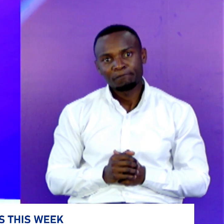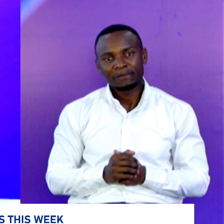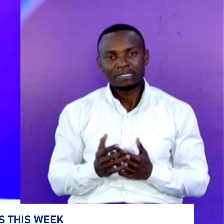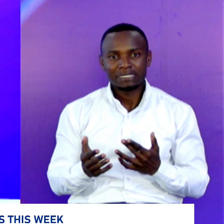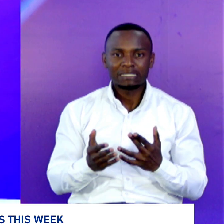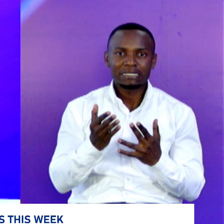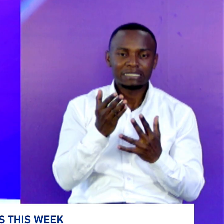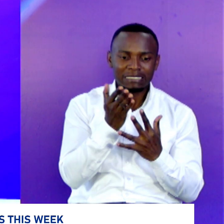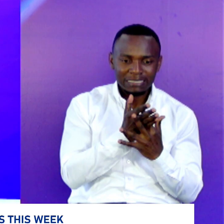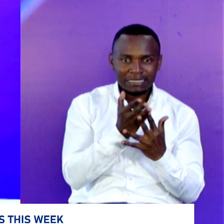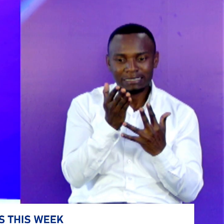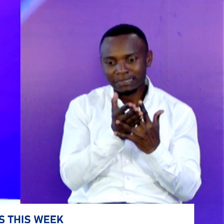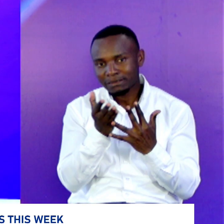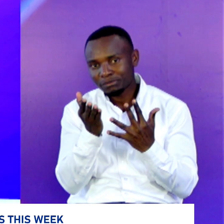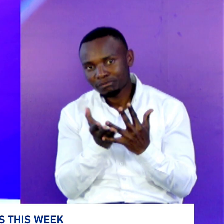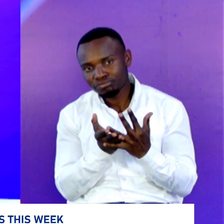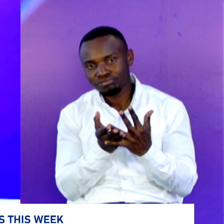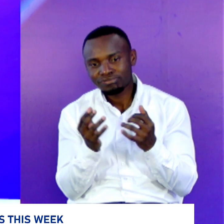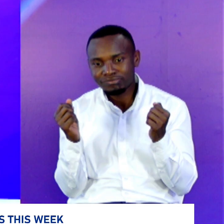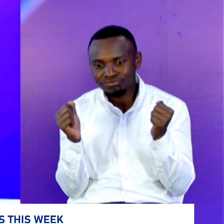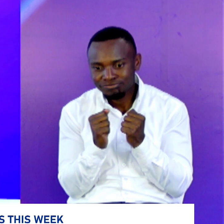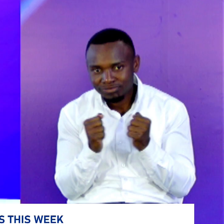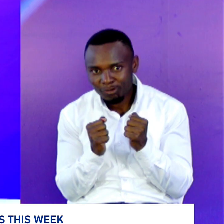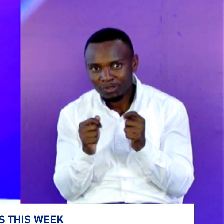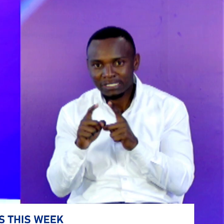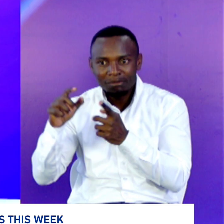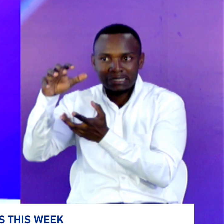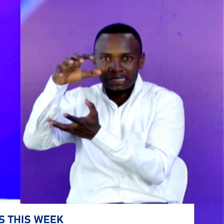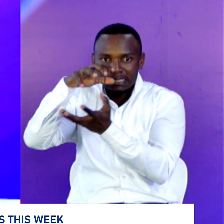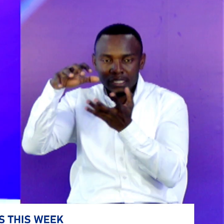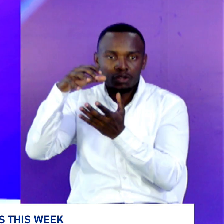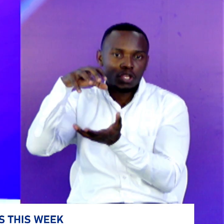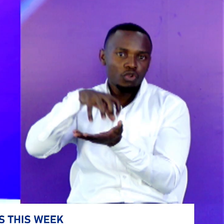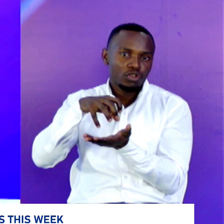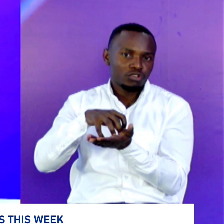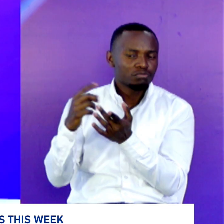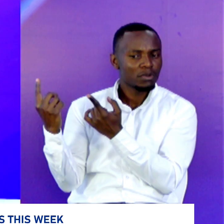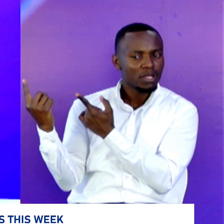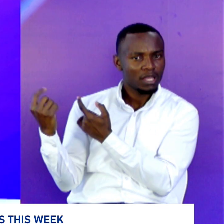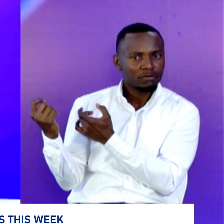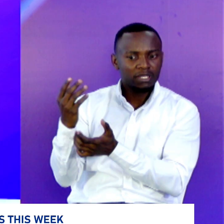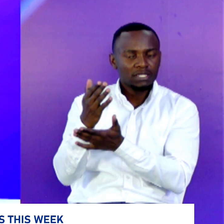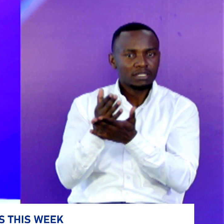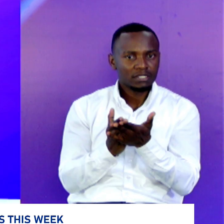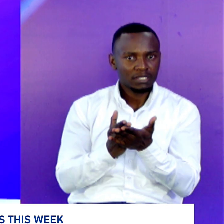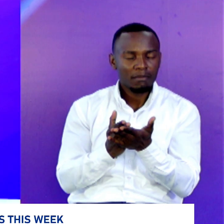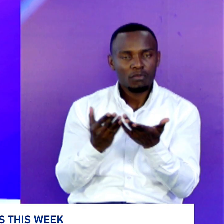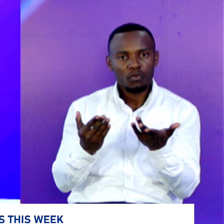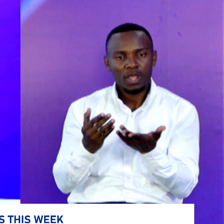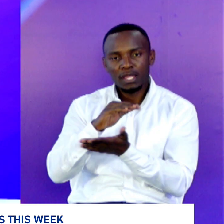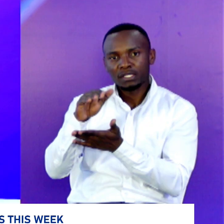intermittent cold and cloudy conditions are expected over parts of the Central